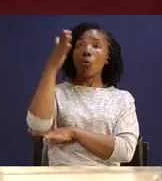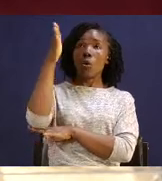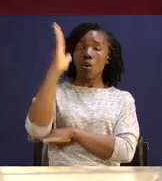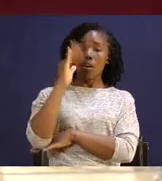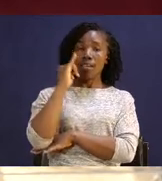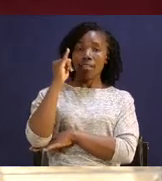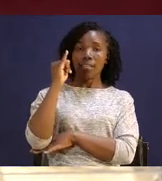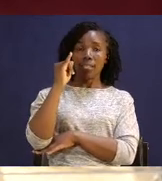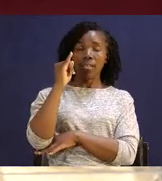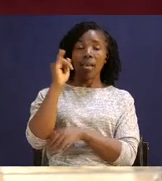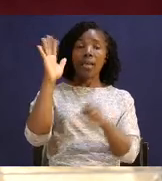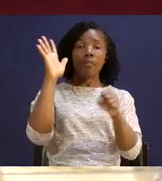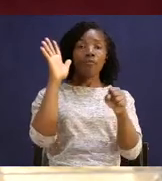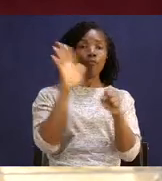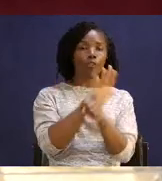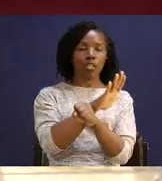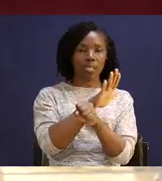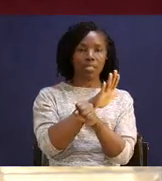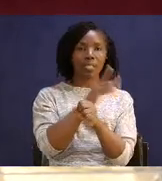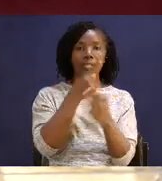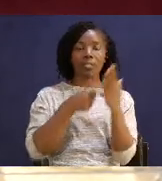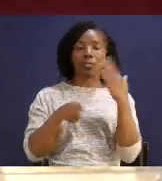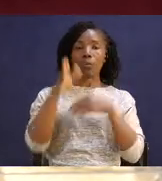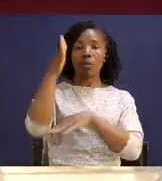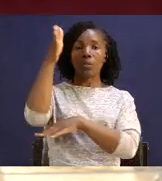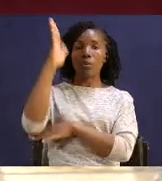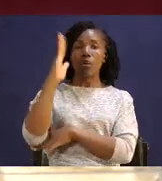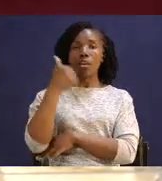Fullness is what God has.